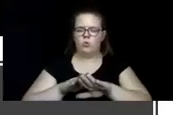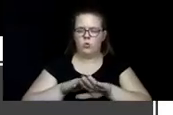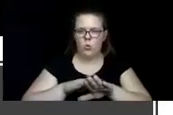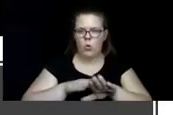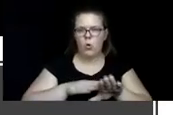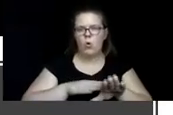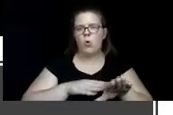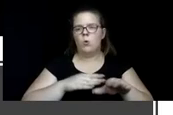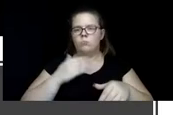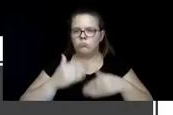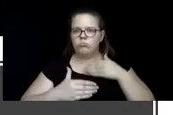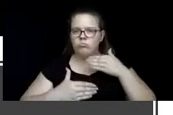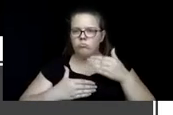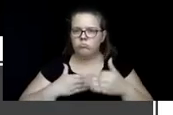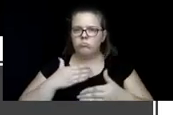bit and